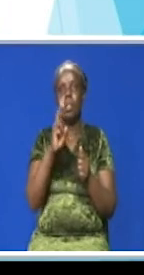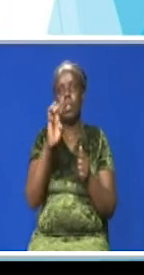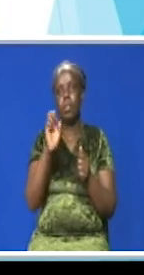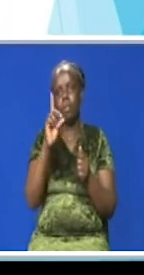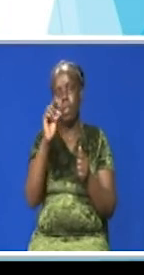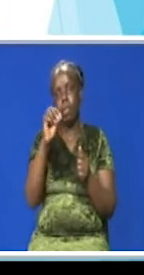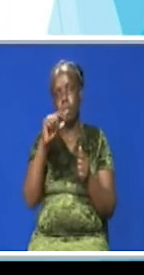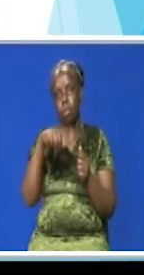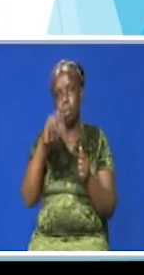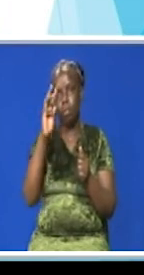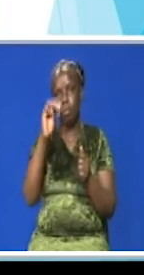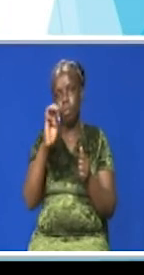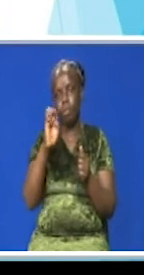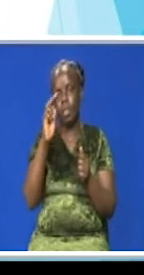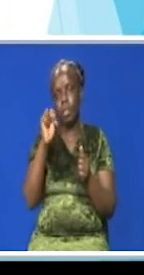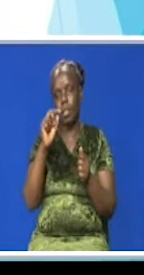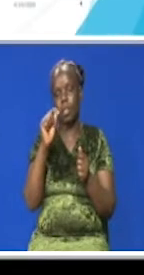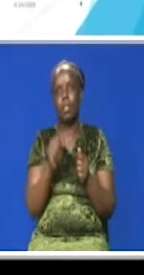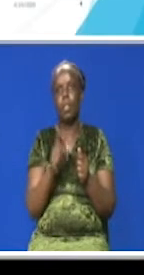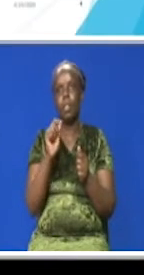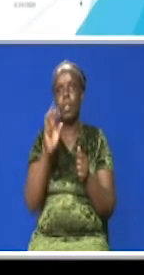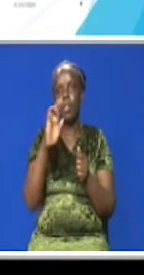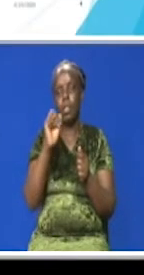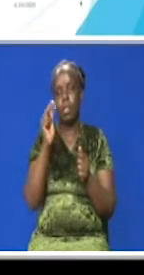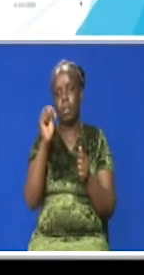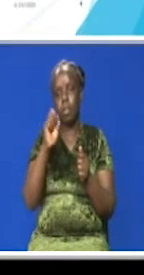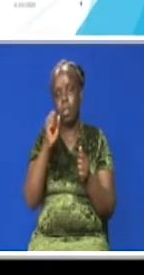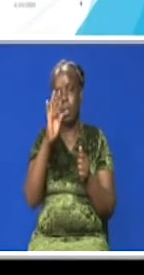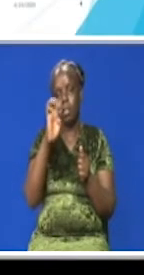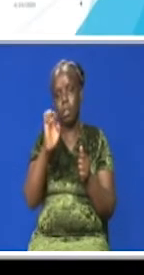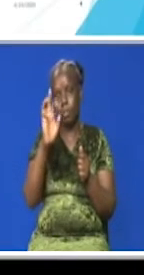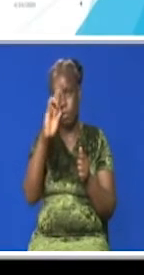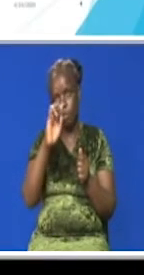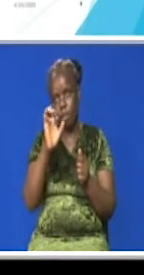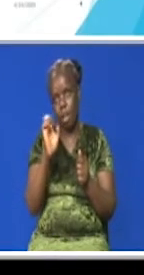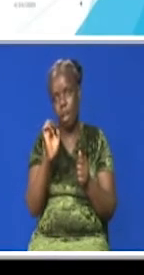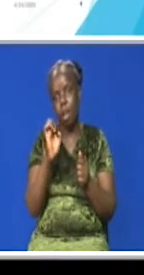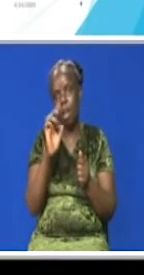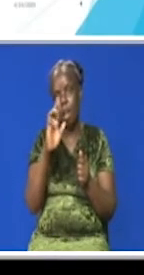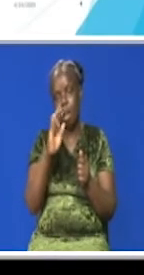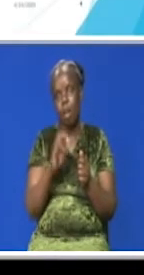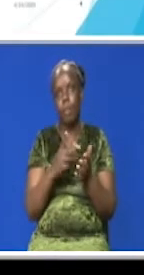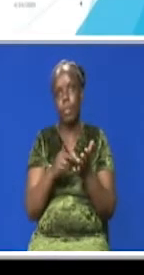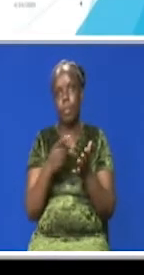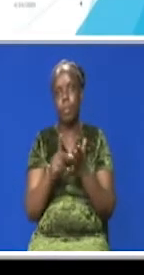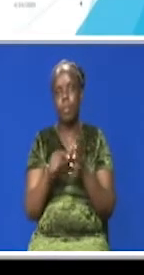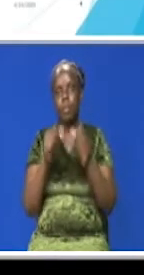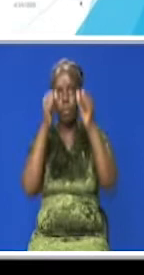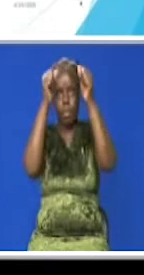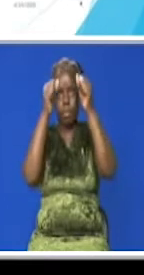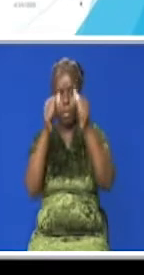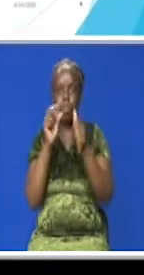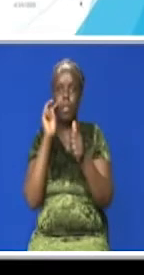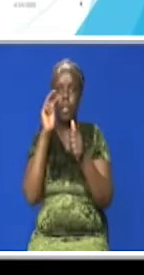the transfer payment. So generally from that chart, you can see for yourself that all